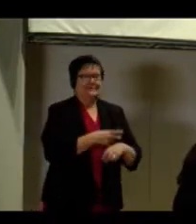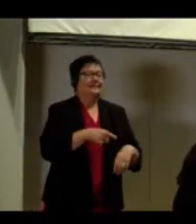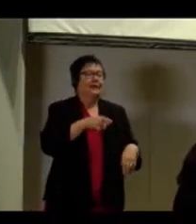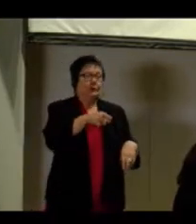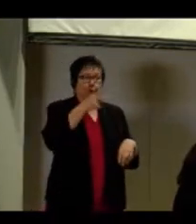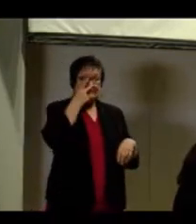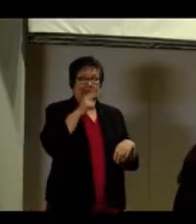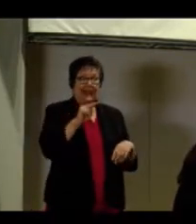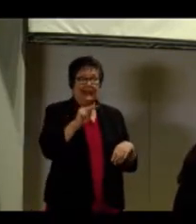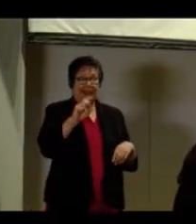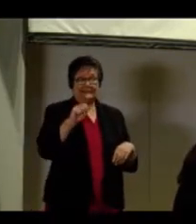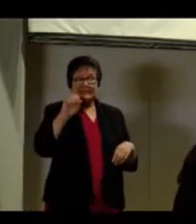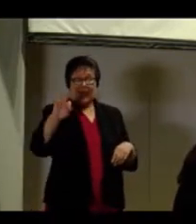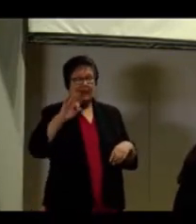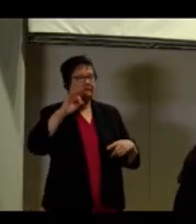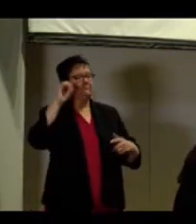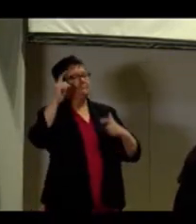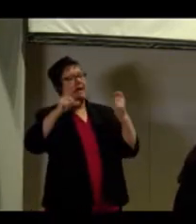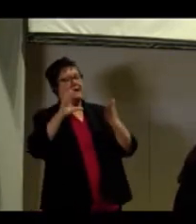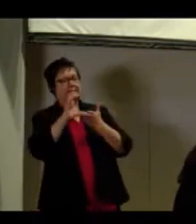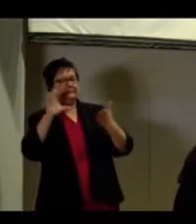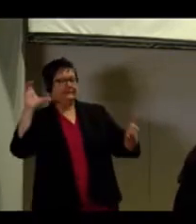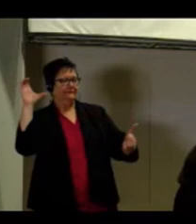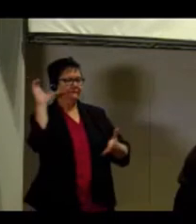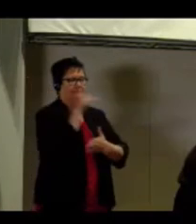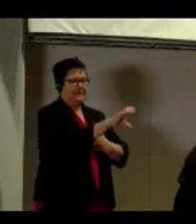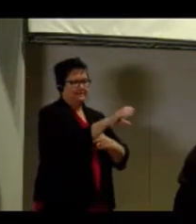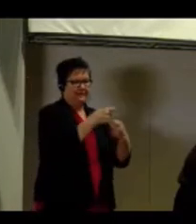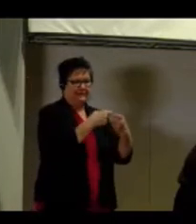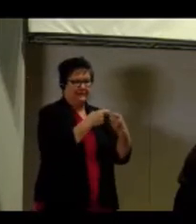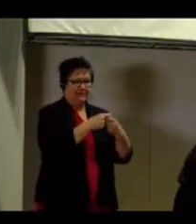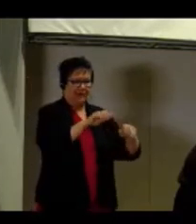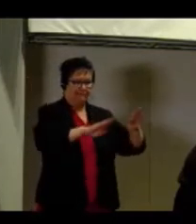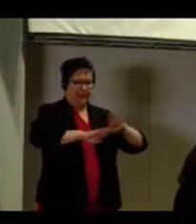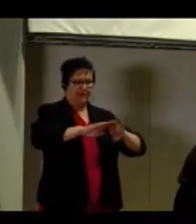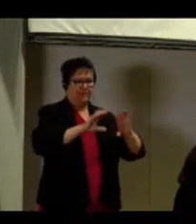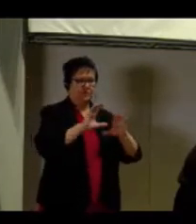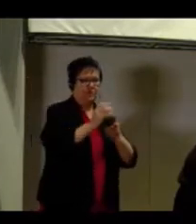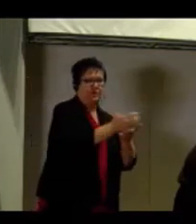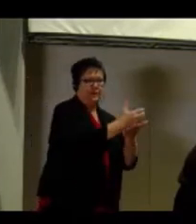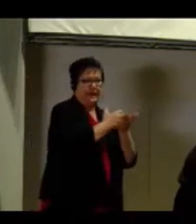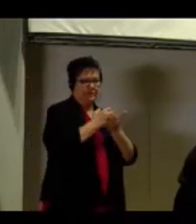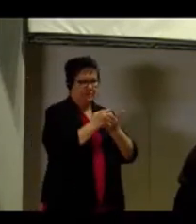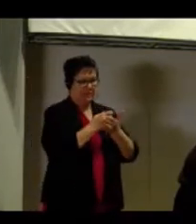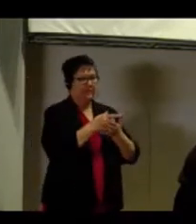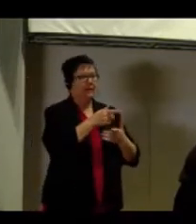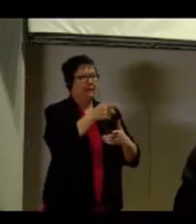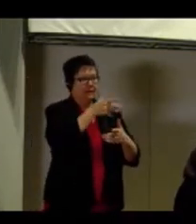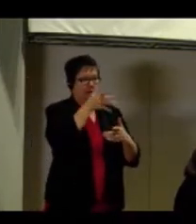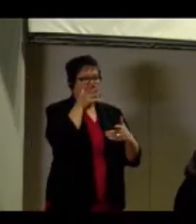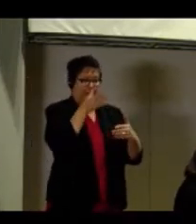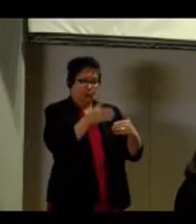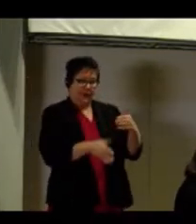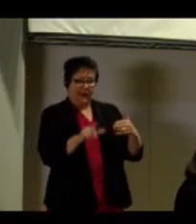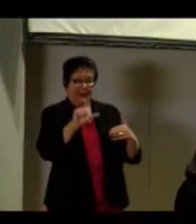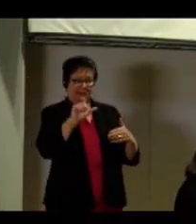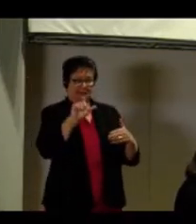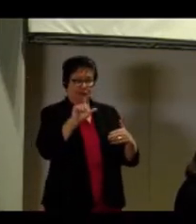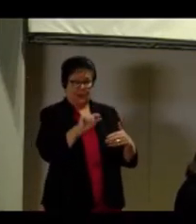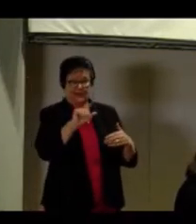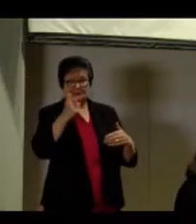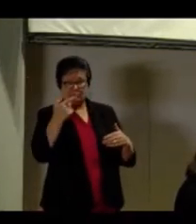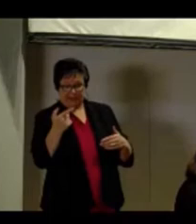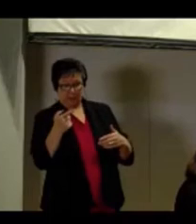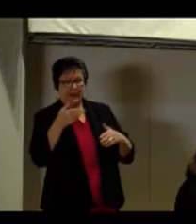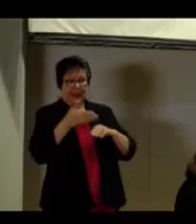massive investment in digitizing biological collections. That program will end 10 years of investment in 2021, but because of the way